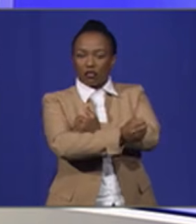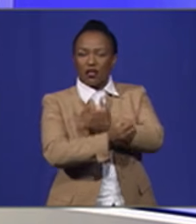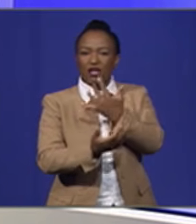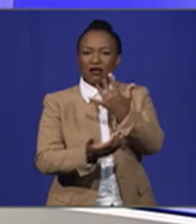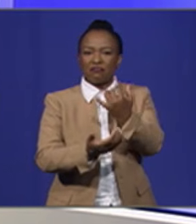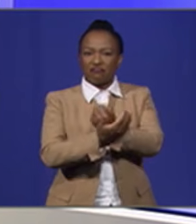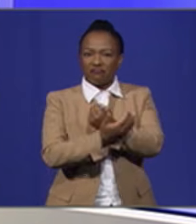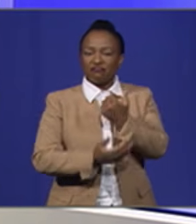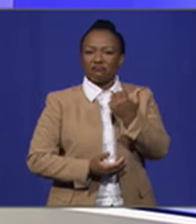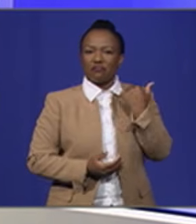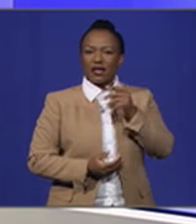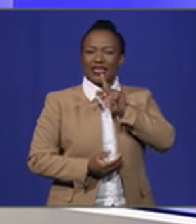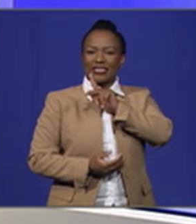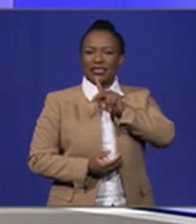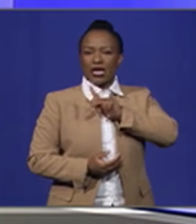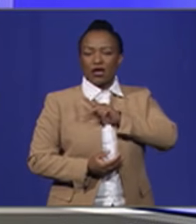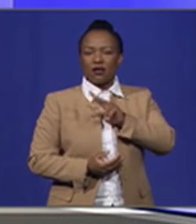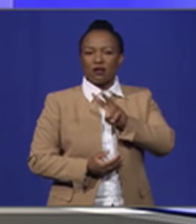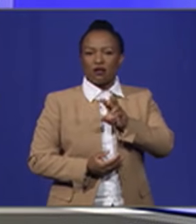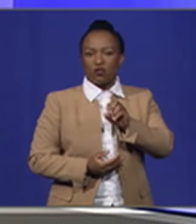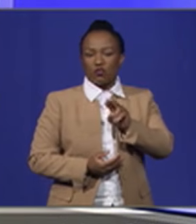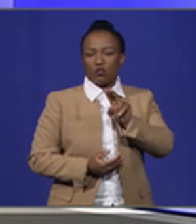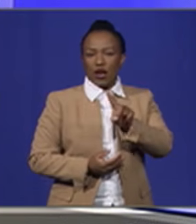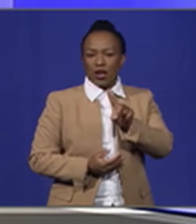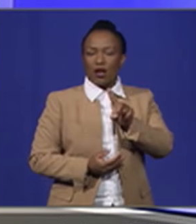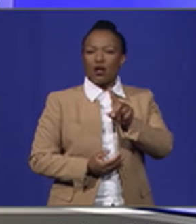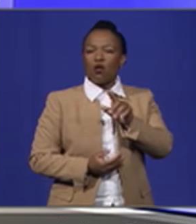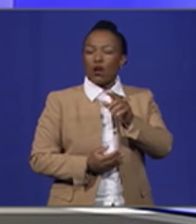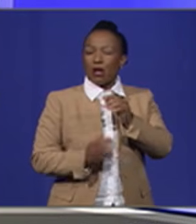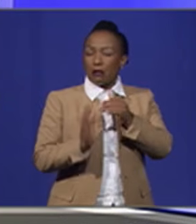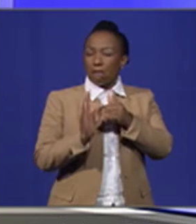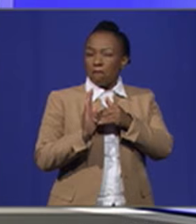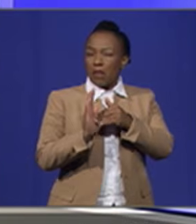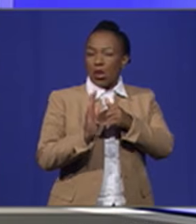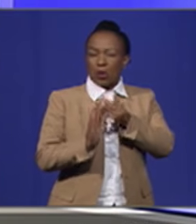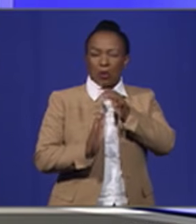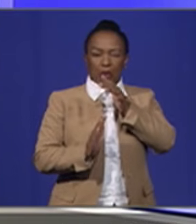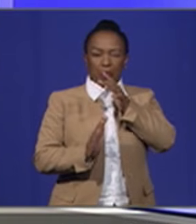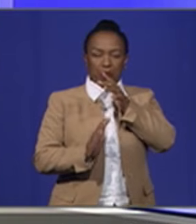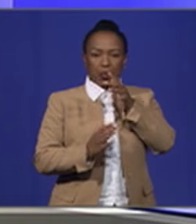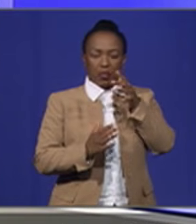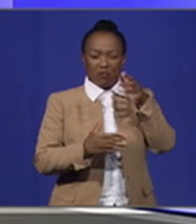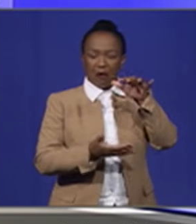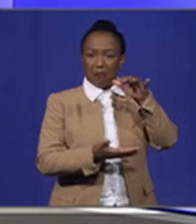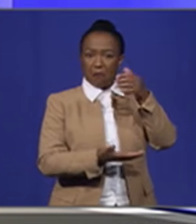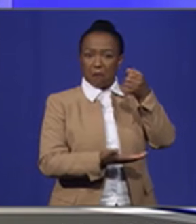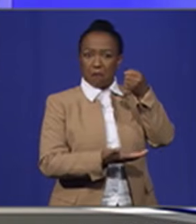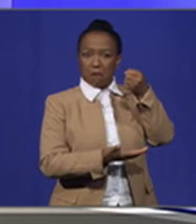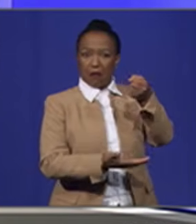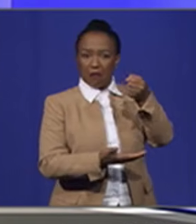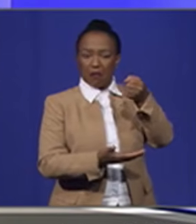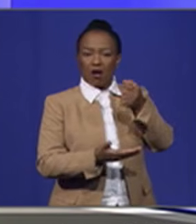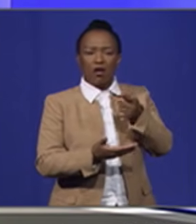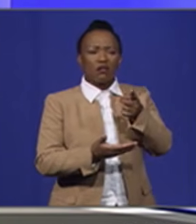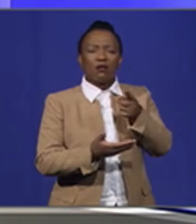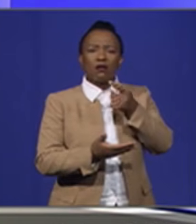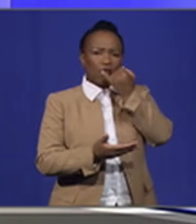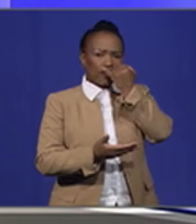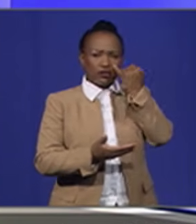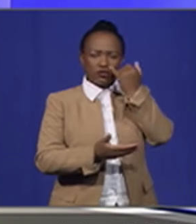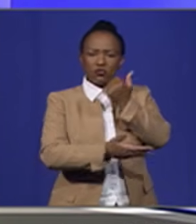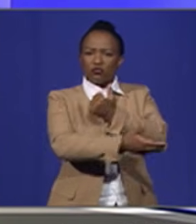kwa KwaZulu-Natal go go tlhalositsweng go ne go belaetsa. Diritibatsi tseo di ne morago tsa nyelela kwa tikwatikweni ya Port Shepstone